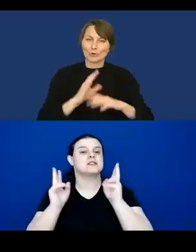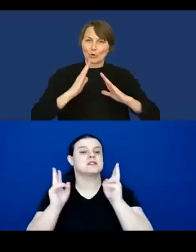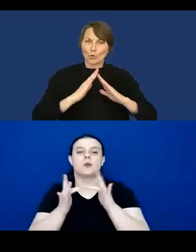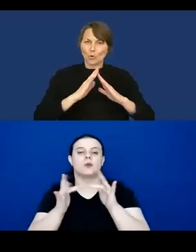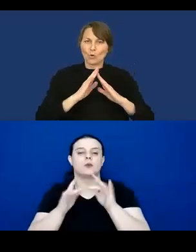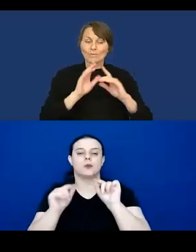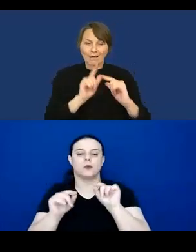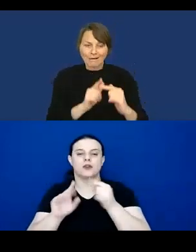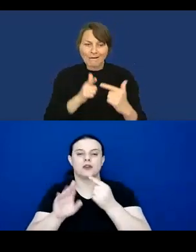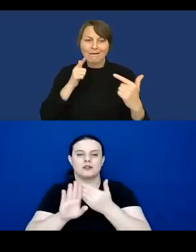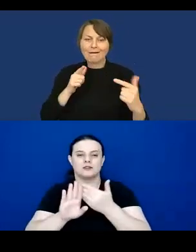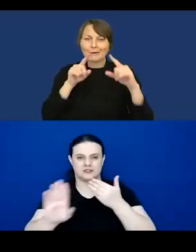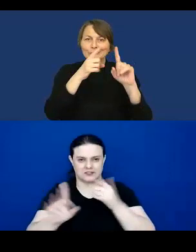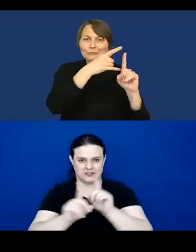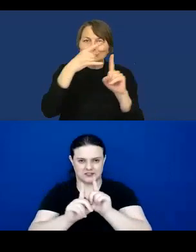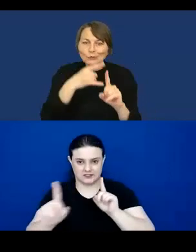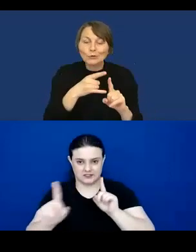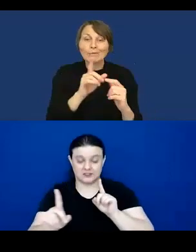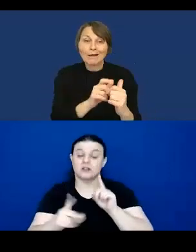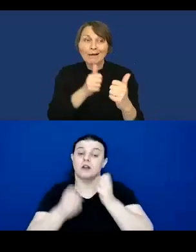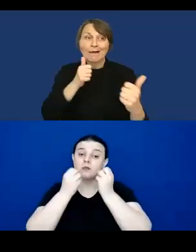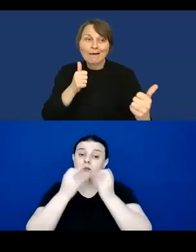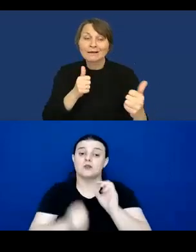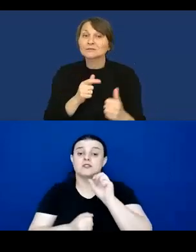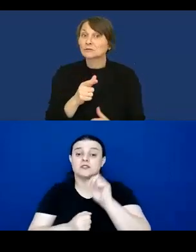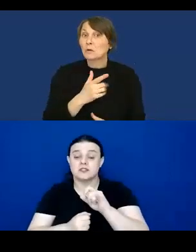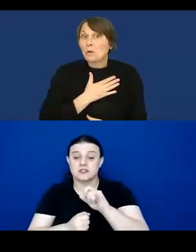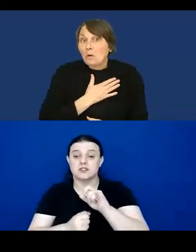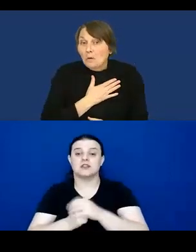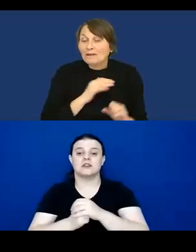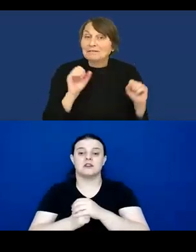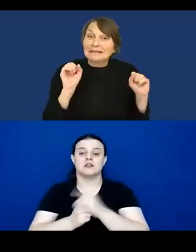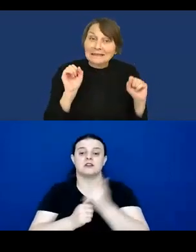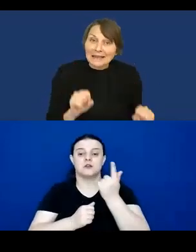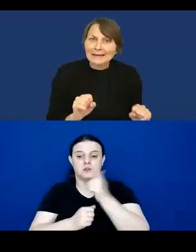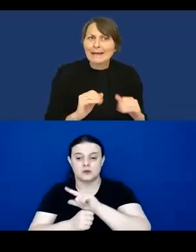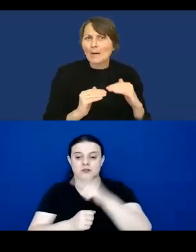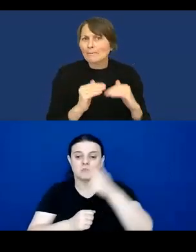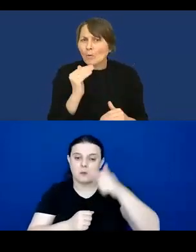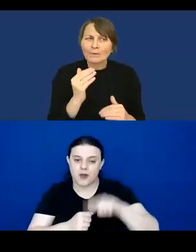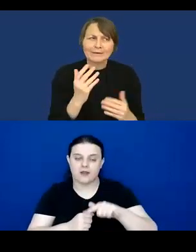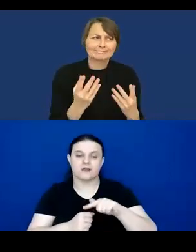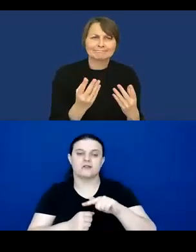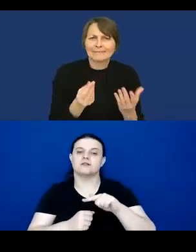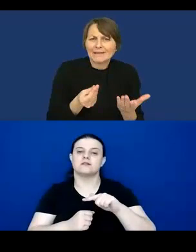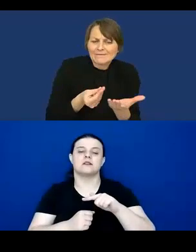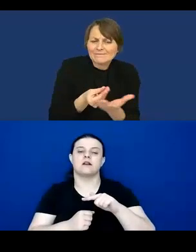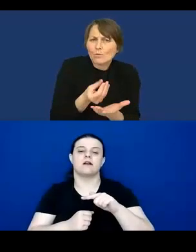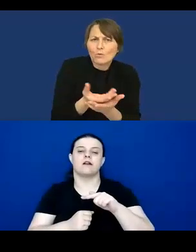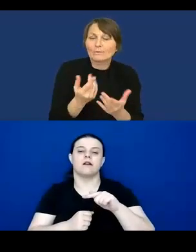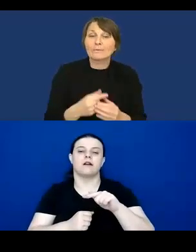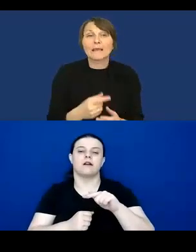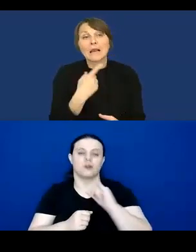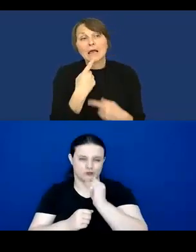distance, and it would be nice if I could convey more than just what I'm telling